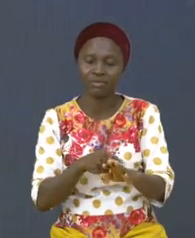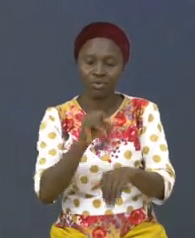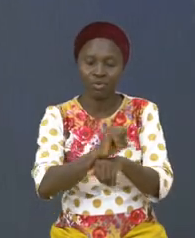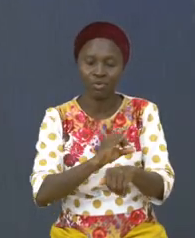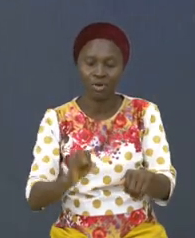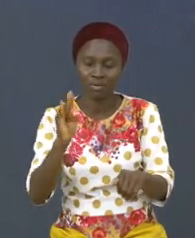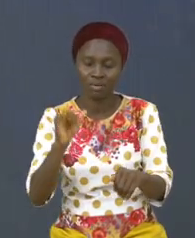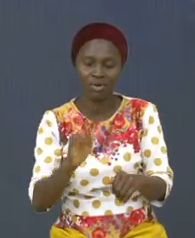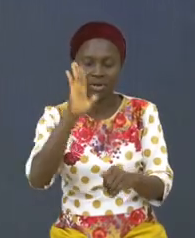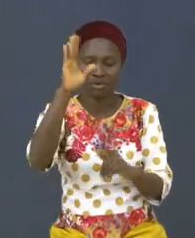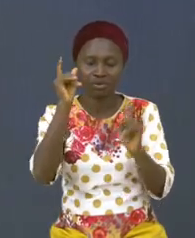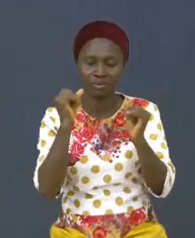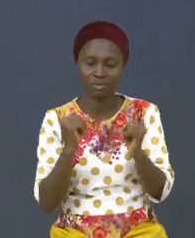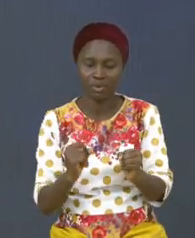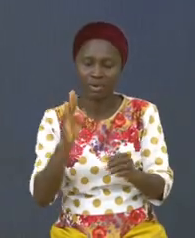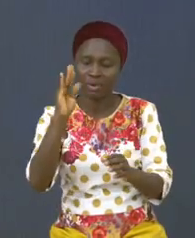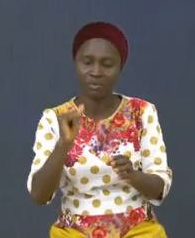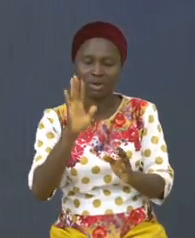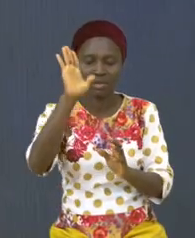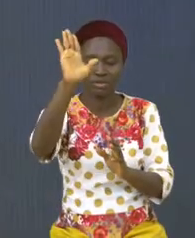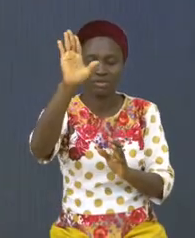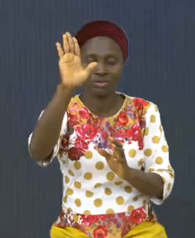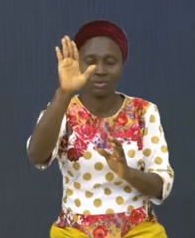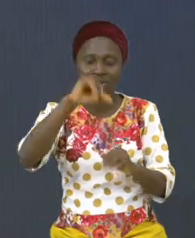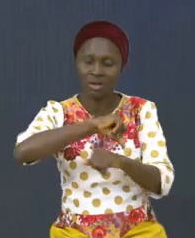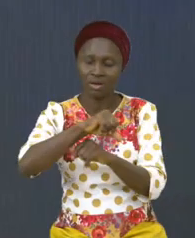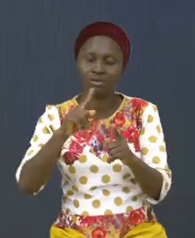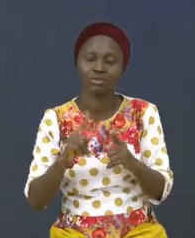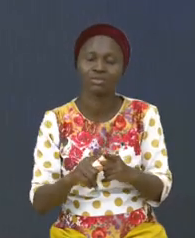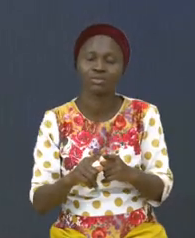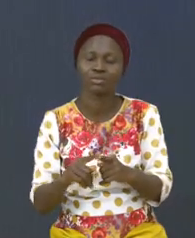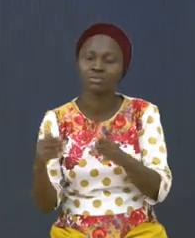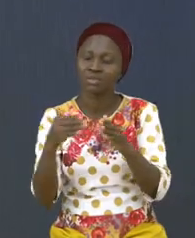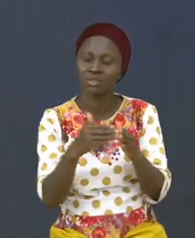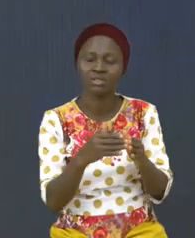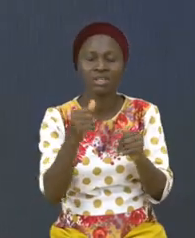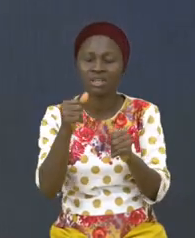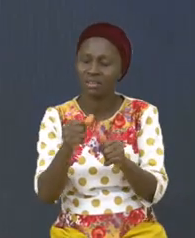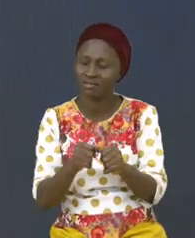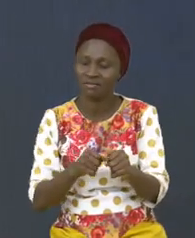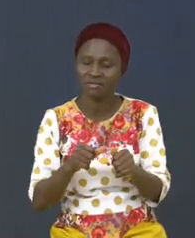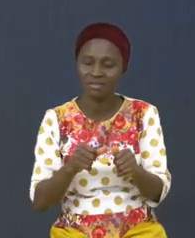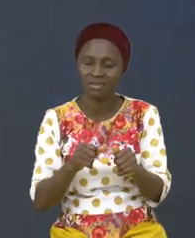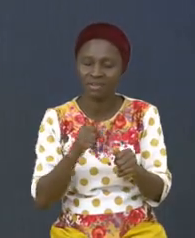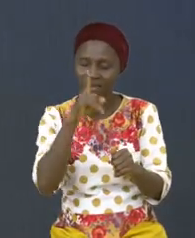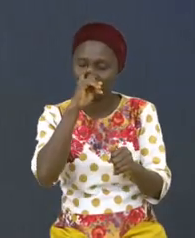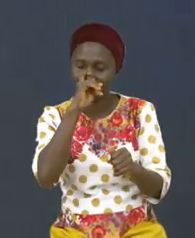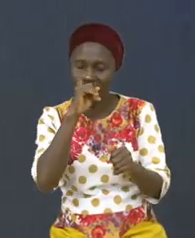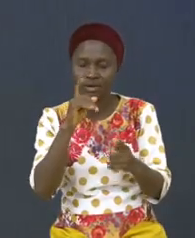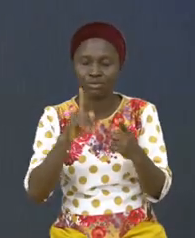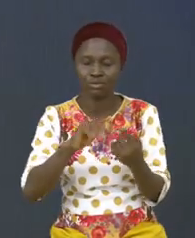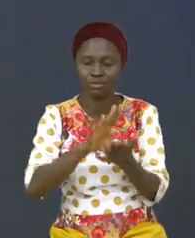power, by your anointing, to lead every eagle to become